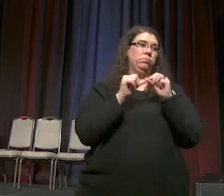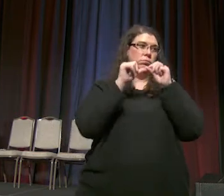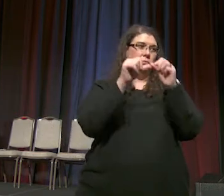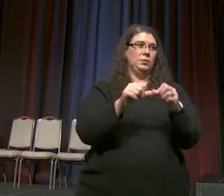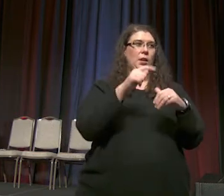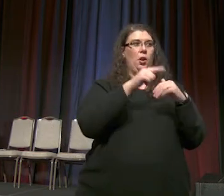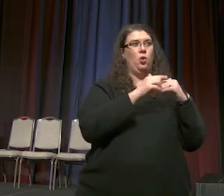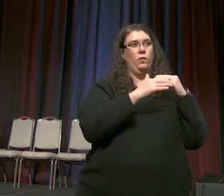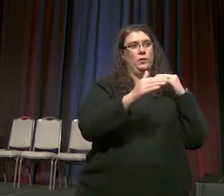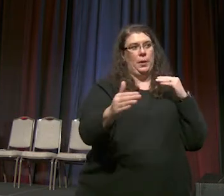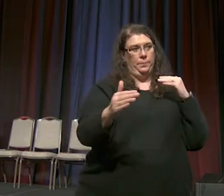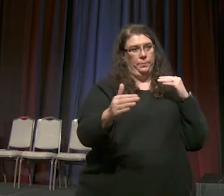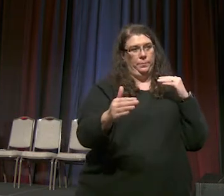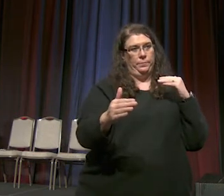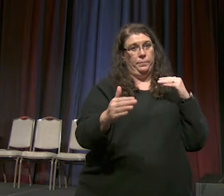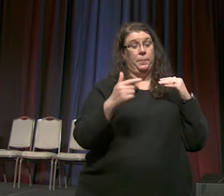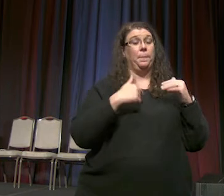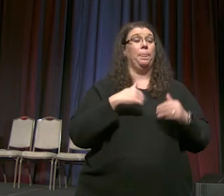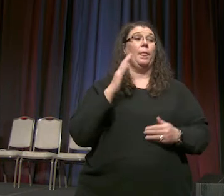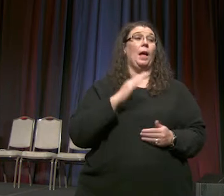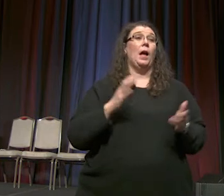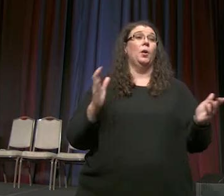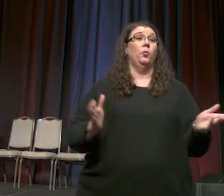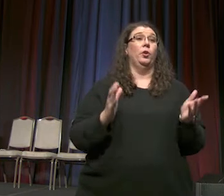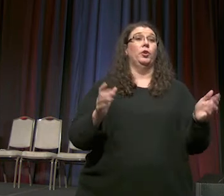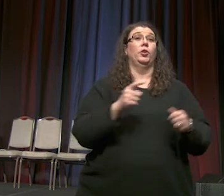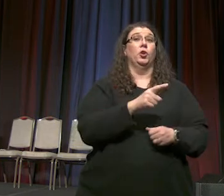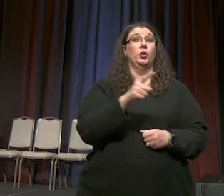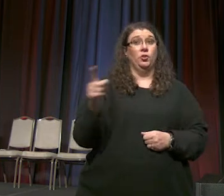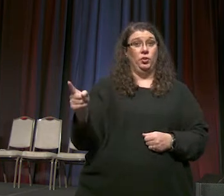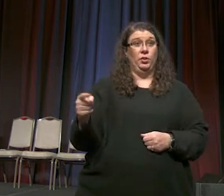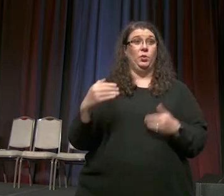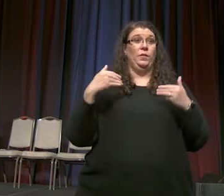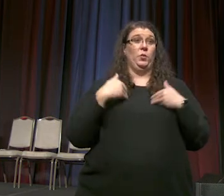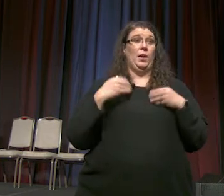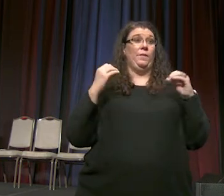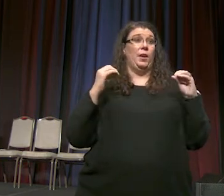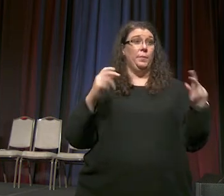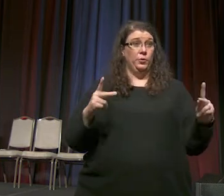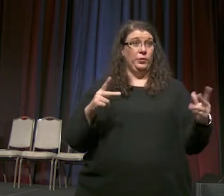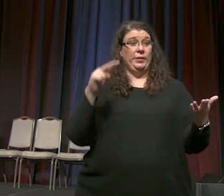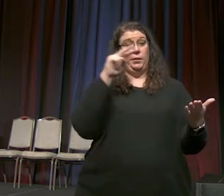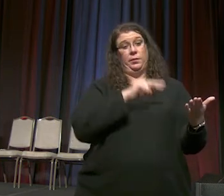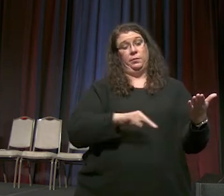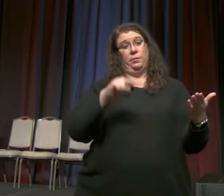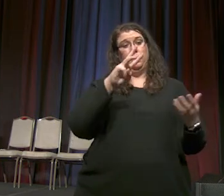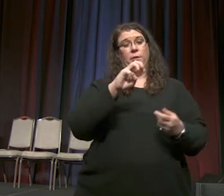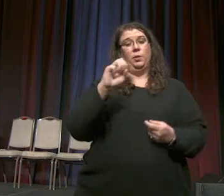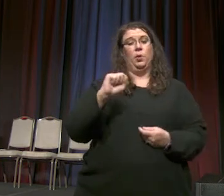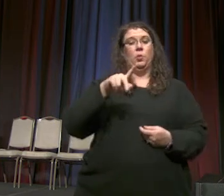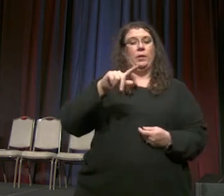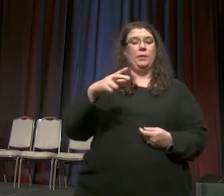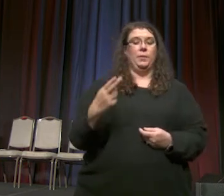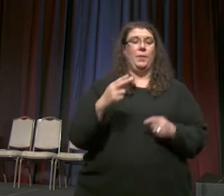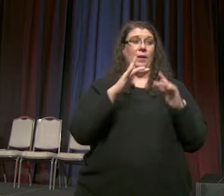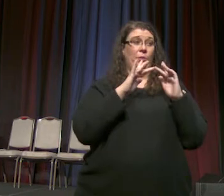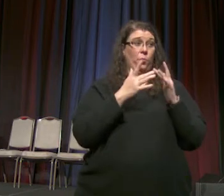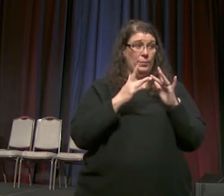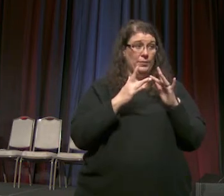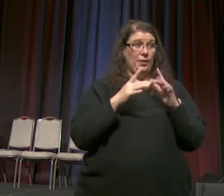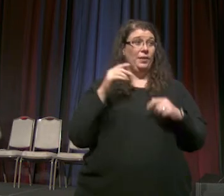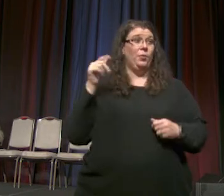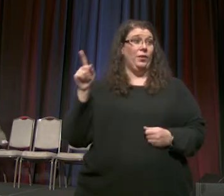time. I would encourage you, if you have an opportunity, to take a look at the Wespath website, where